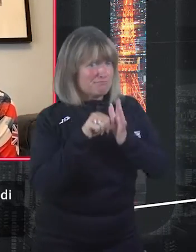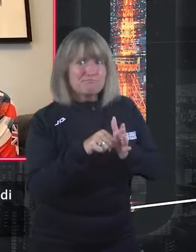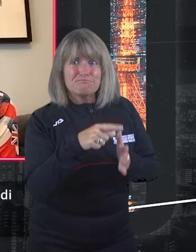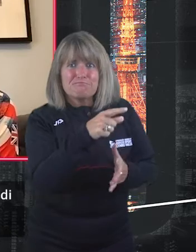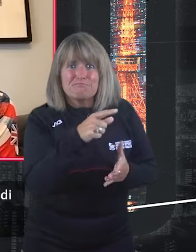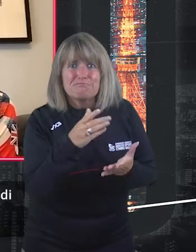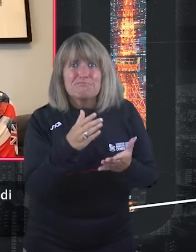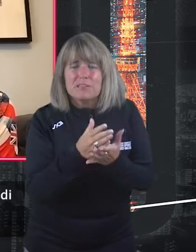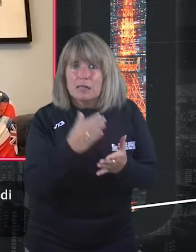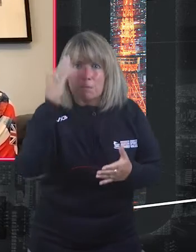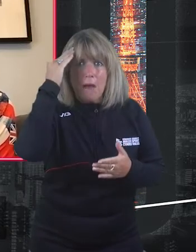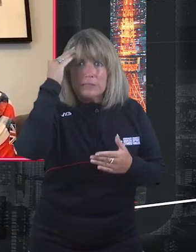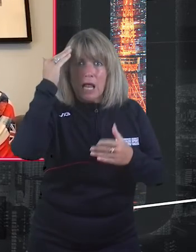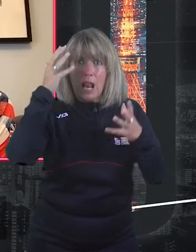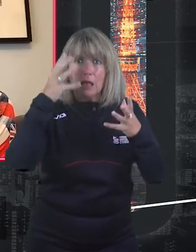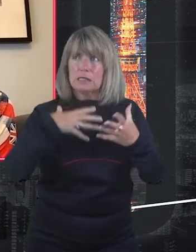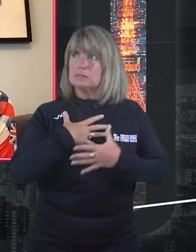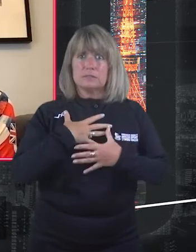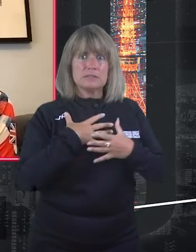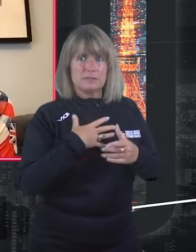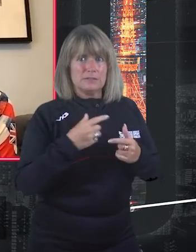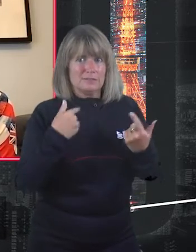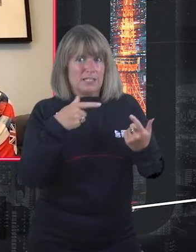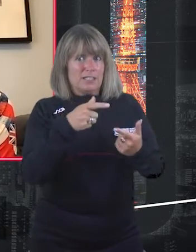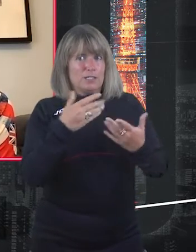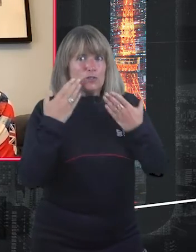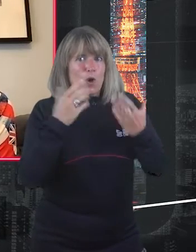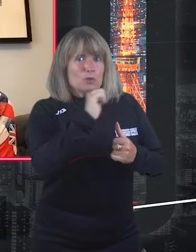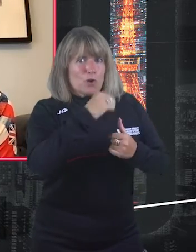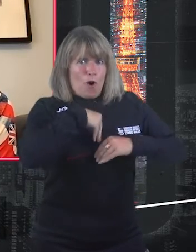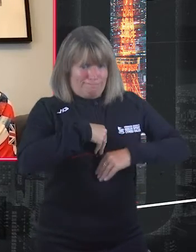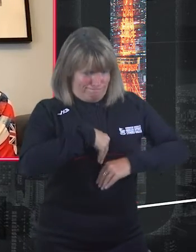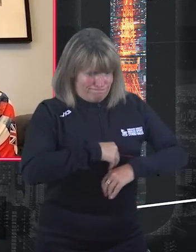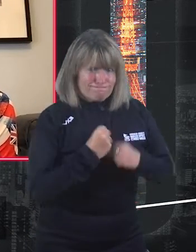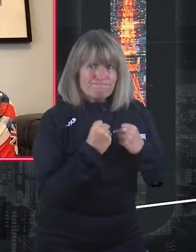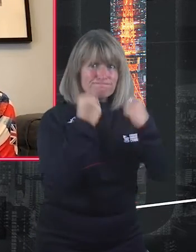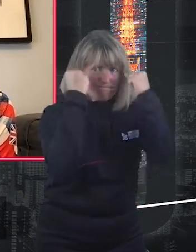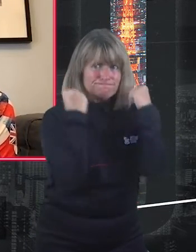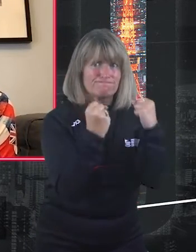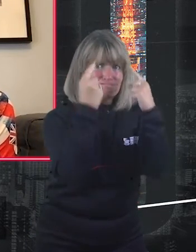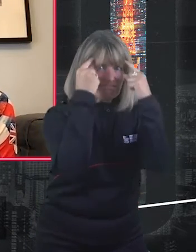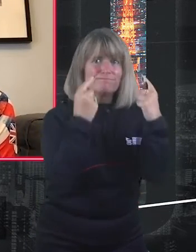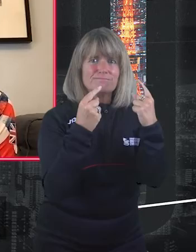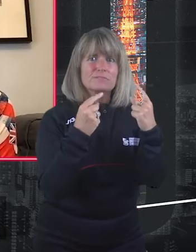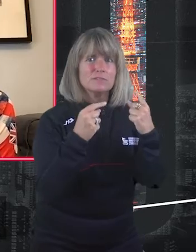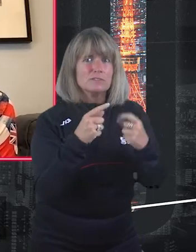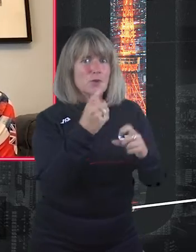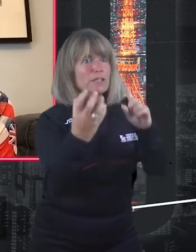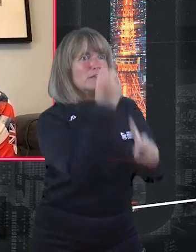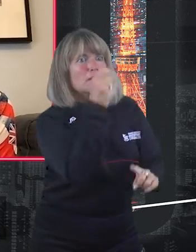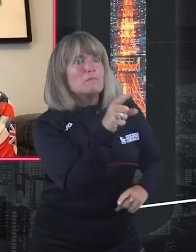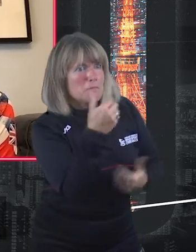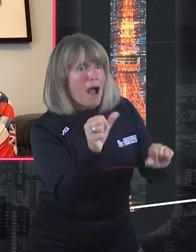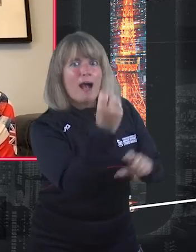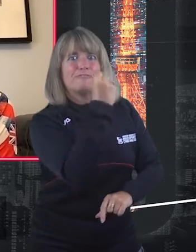kind of mental element. But I guess it shows your inner strength and determination to think, I'm going to reach that goal, and